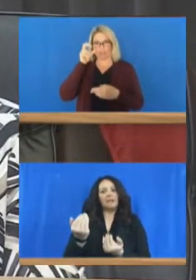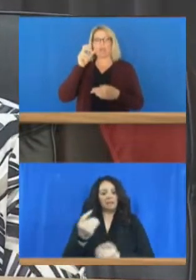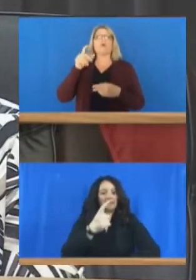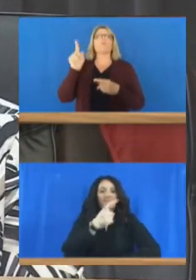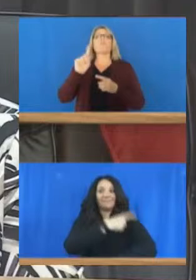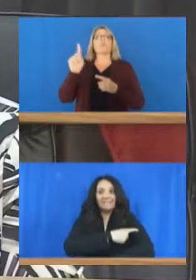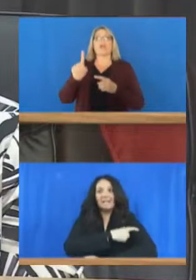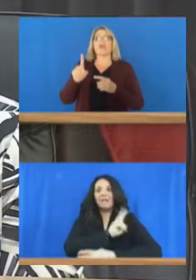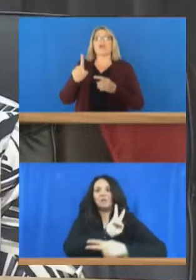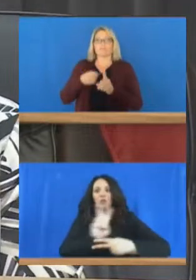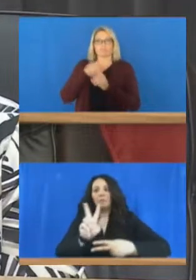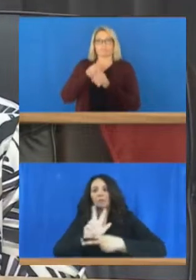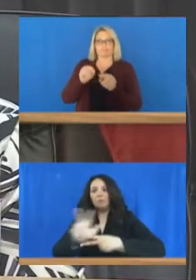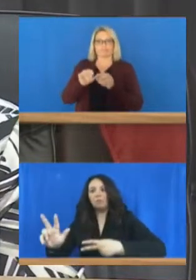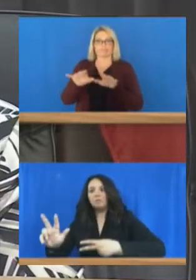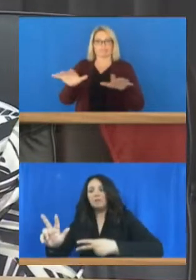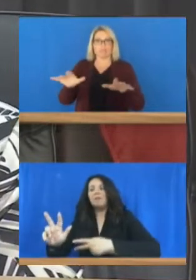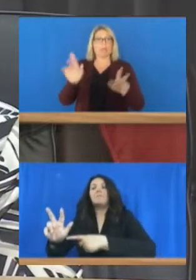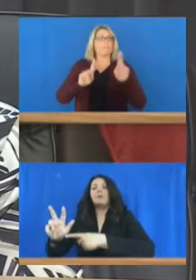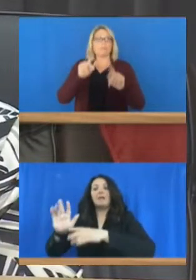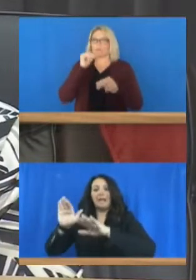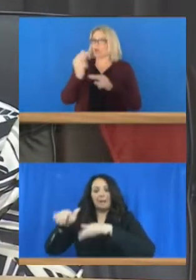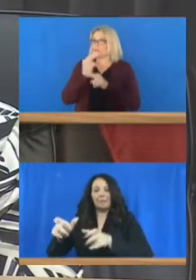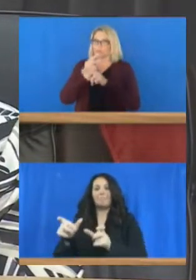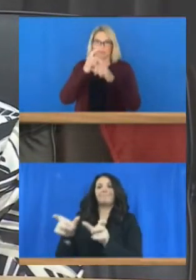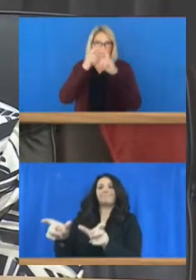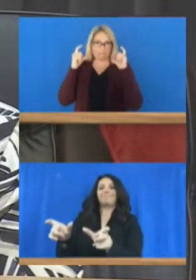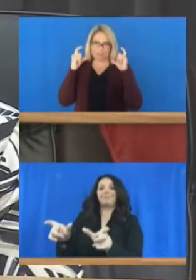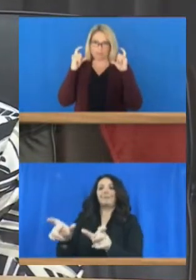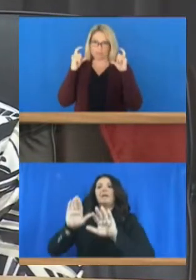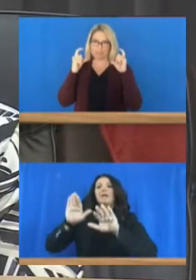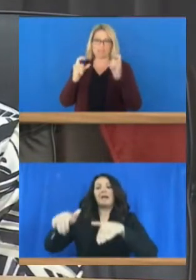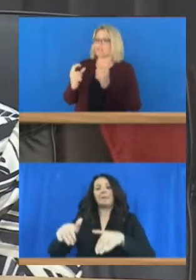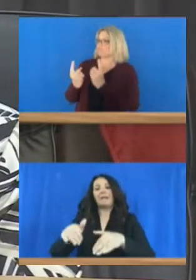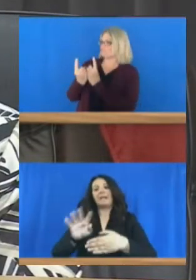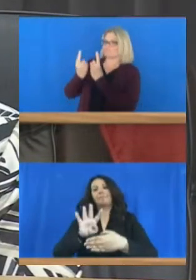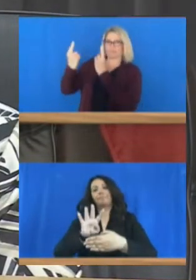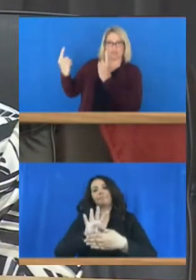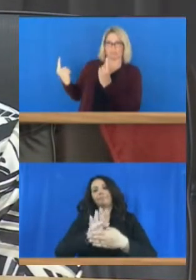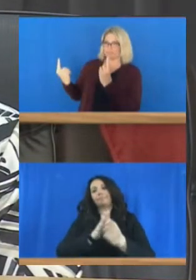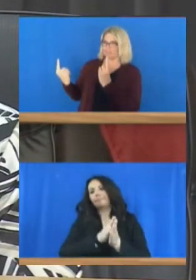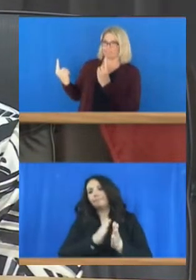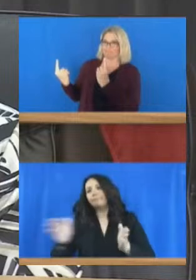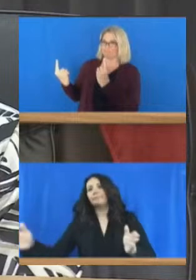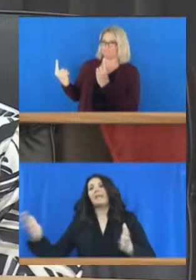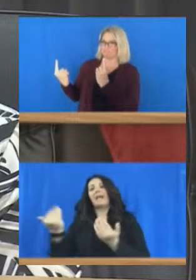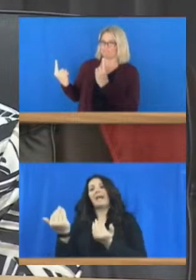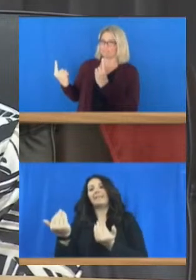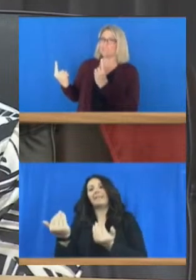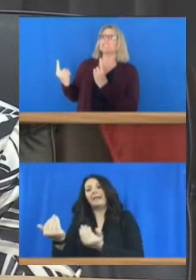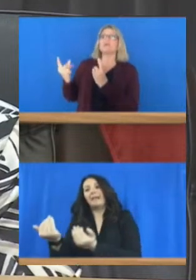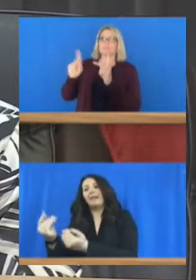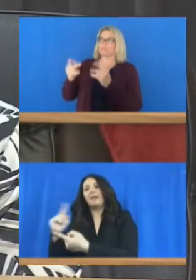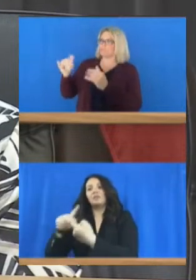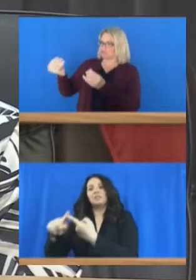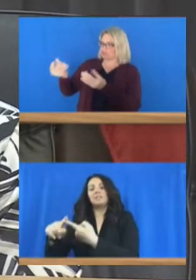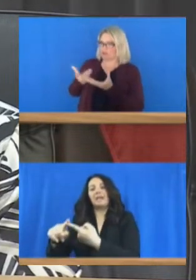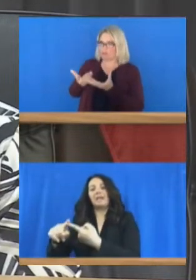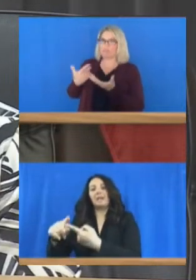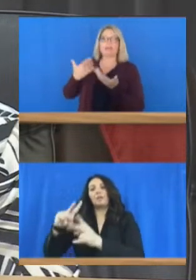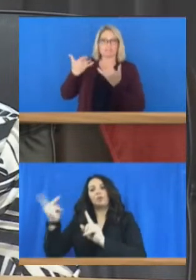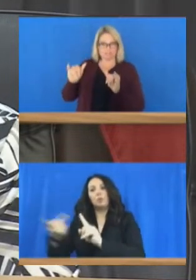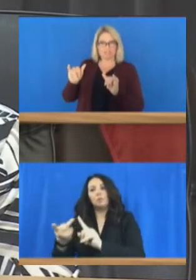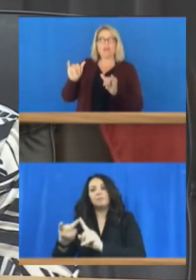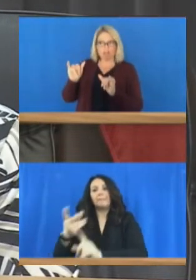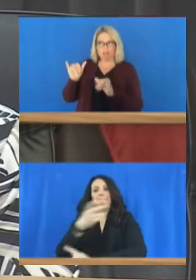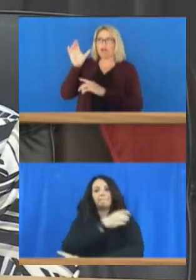people who haven't been tested when they had symptoms. So I do really feel encouraged when I hear that people are getting tested even if they have mild symptoms, because that